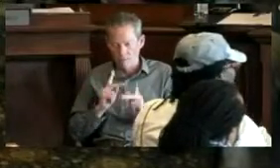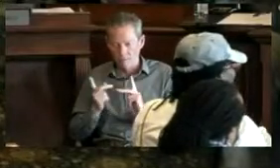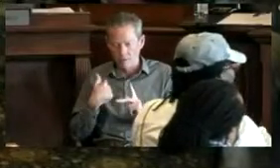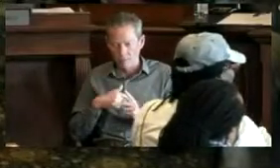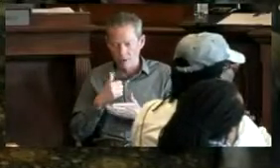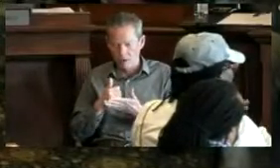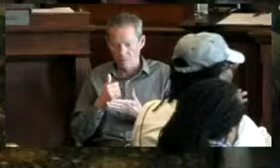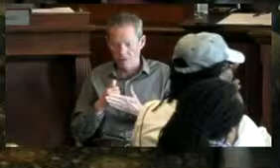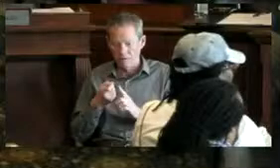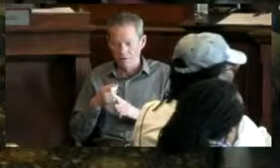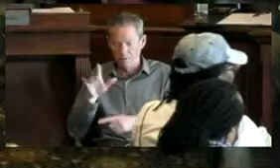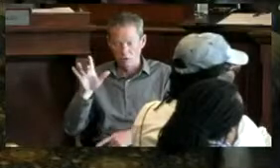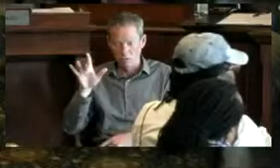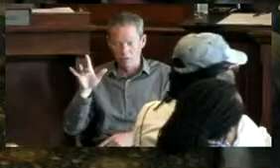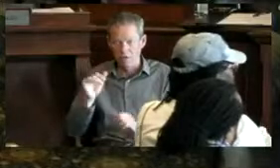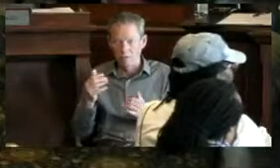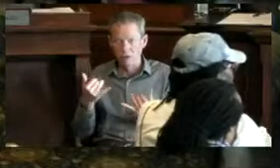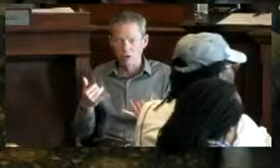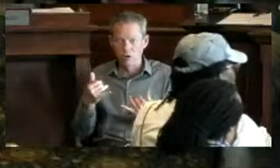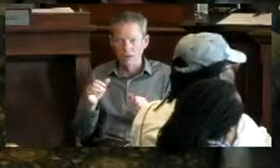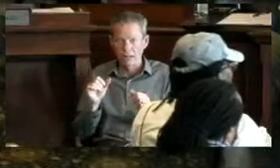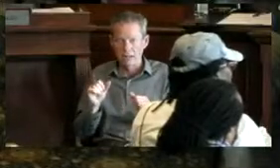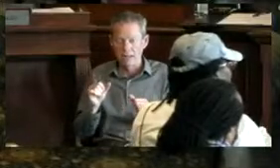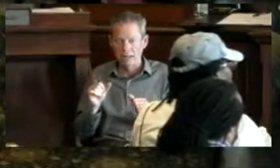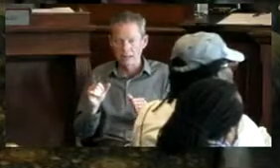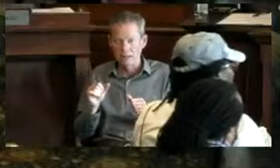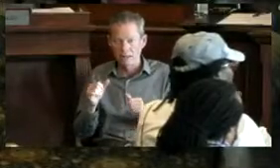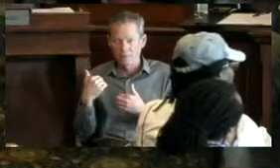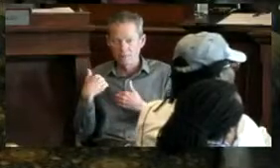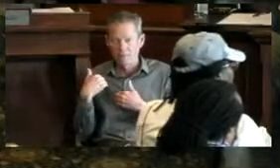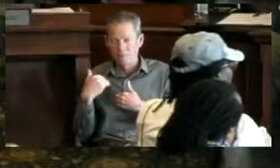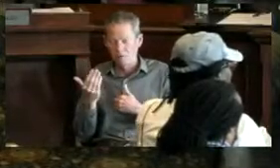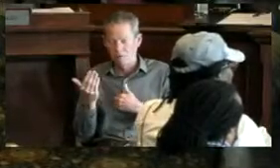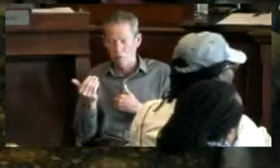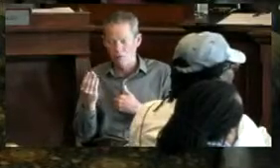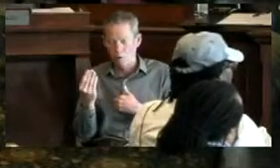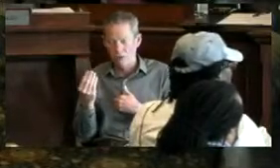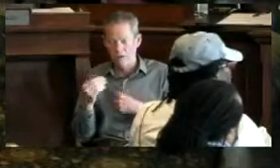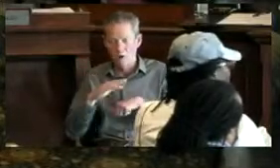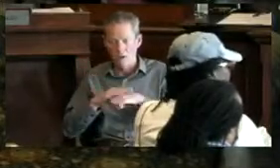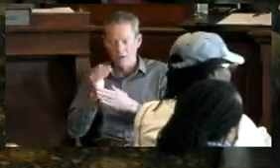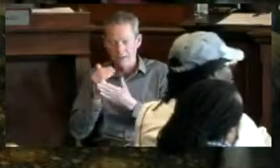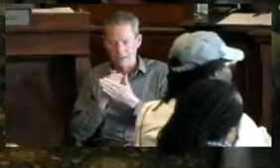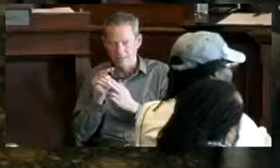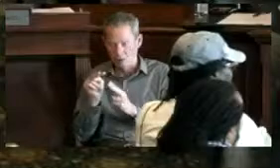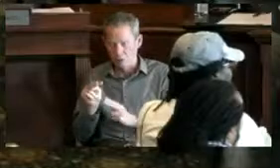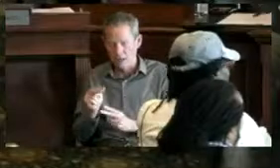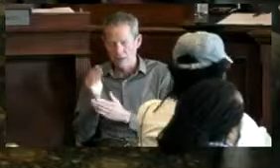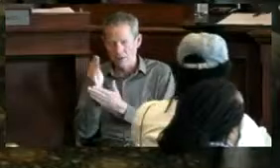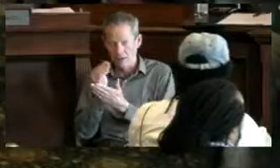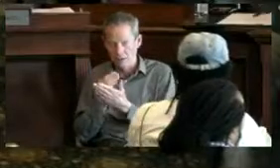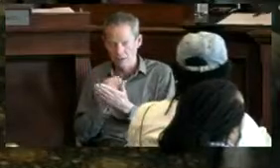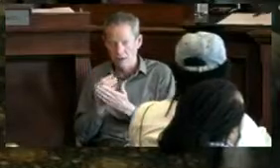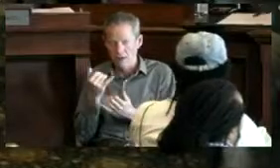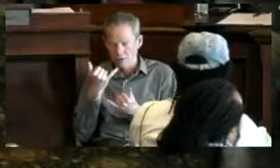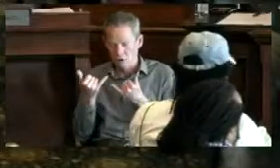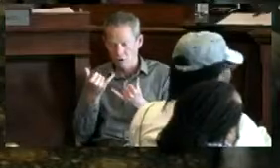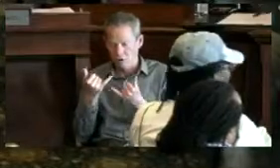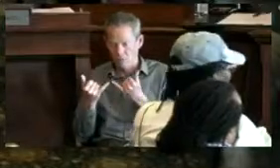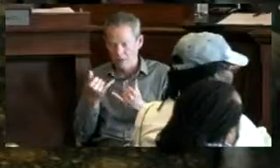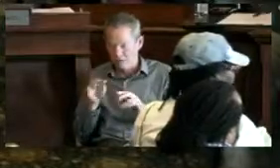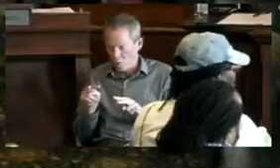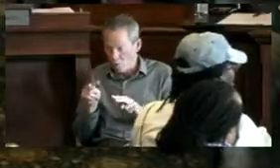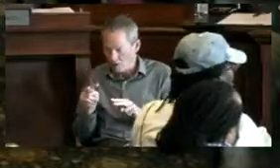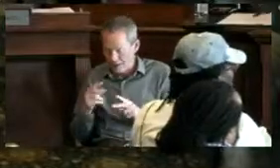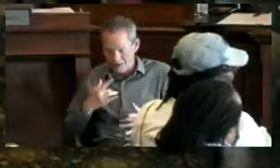of the 25, we currently can account for 14 of them on the list. And as I'm looking through the list, they calling me and they watching it and they